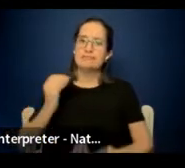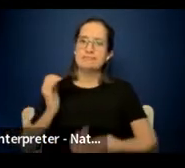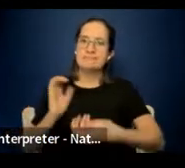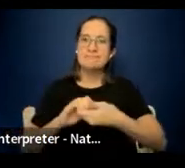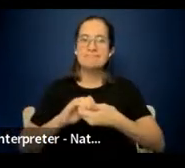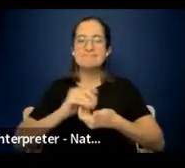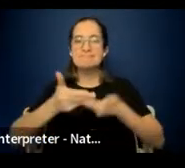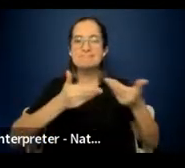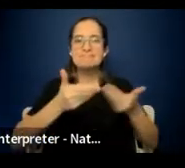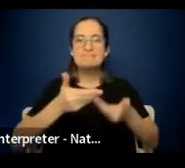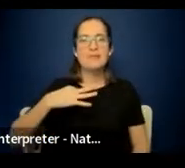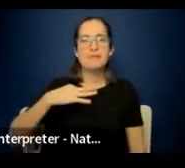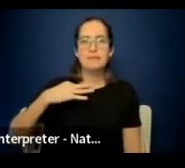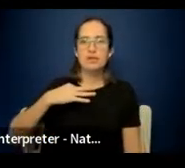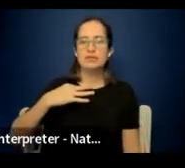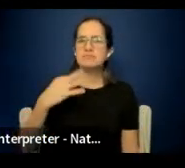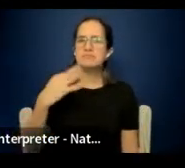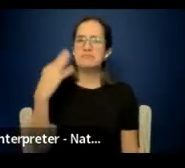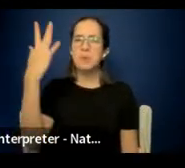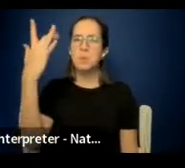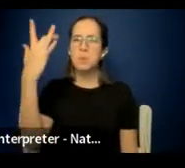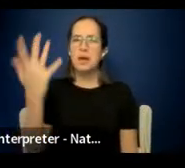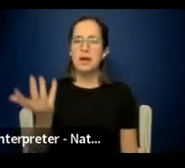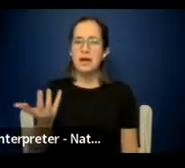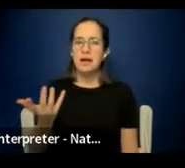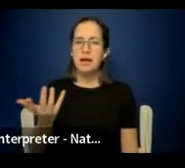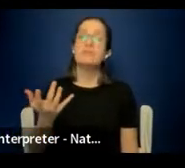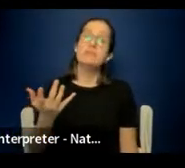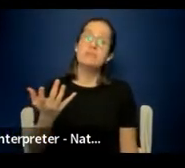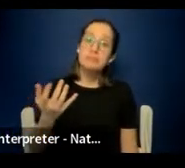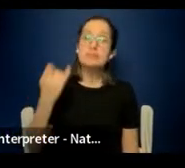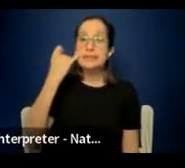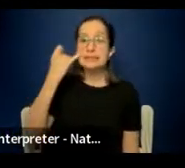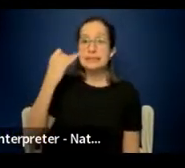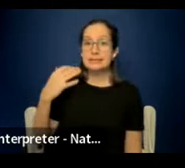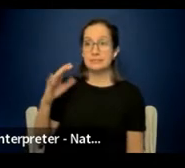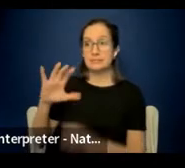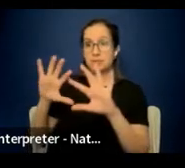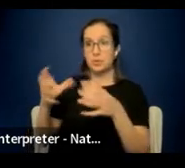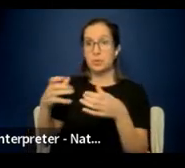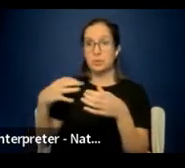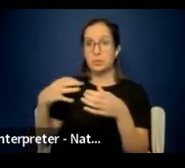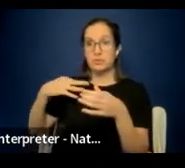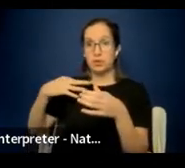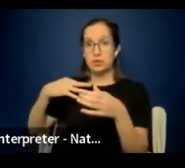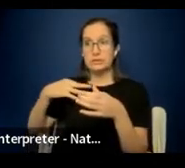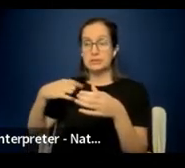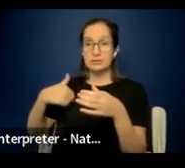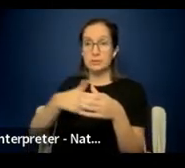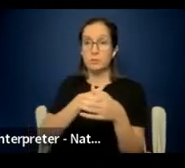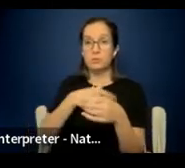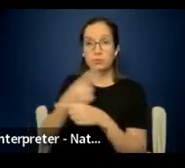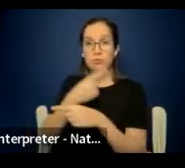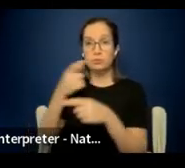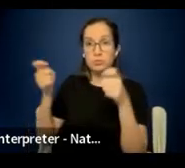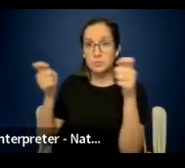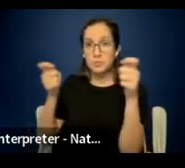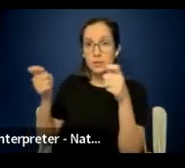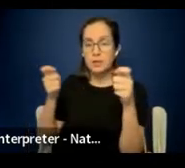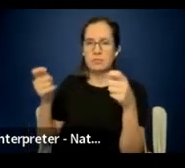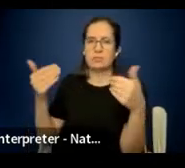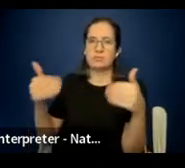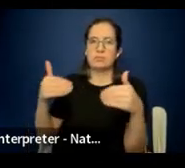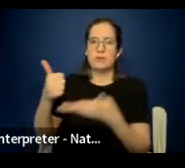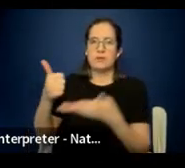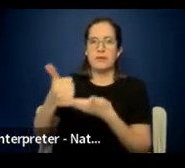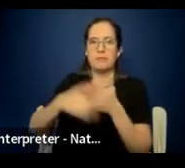know, really sort of thoughtfully manage our volunteers, they have a lot of potential. They have potential to increase our